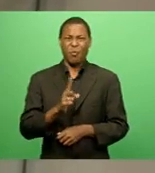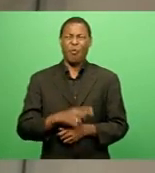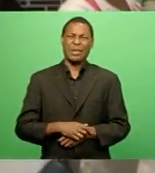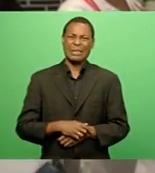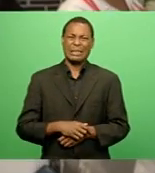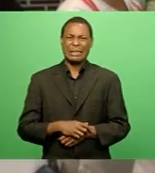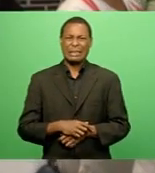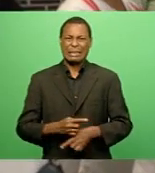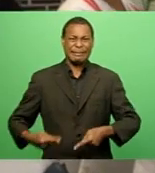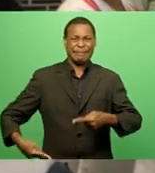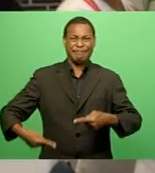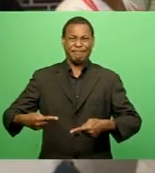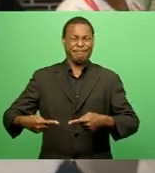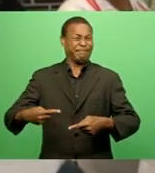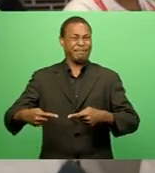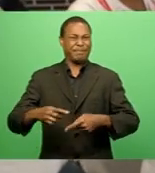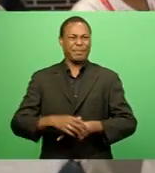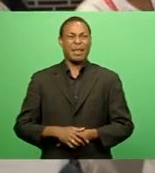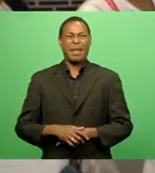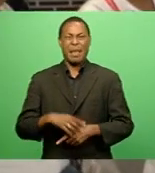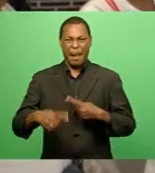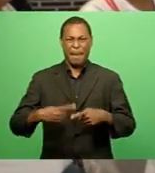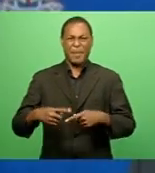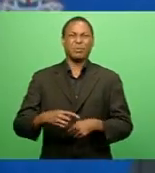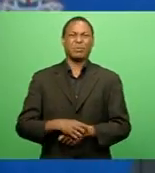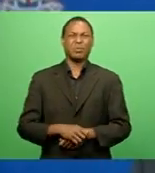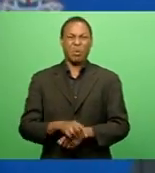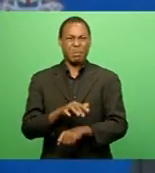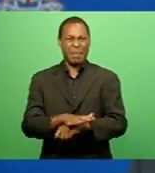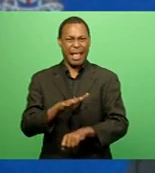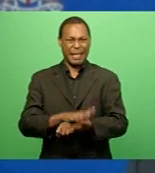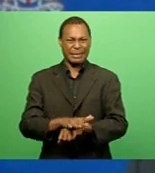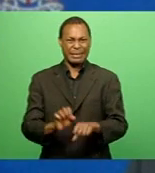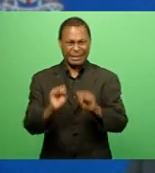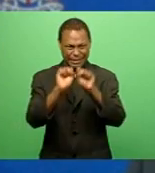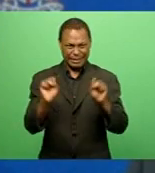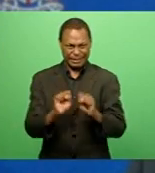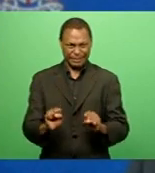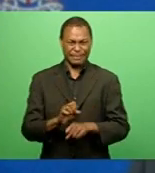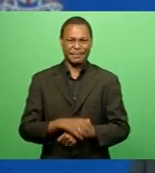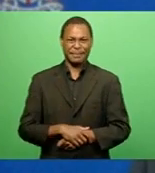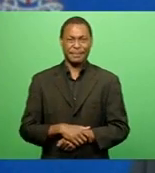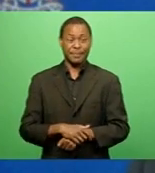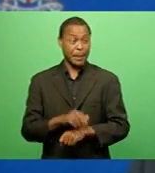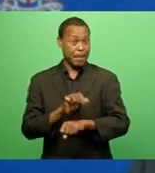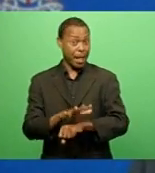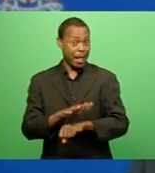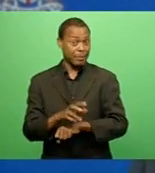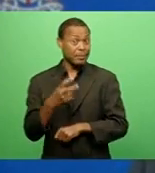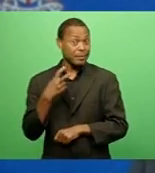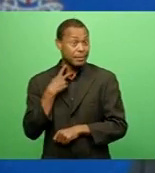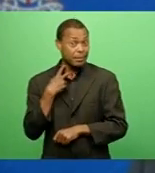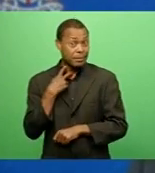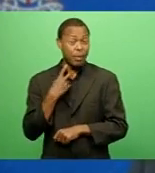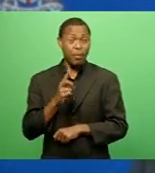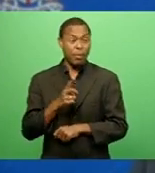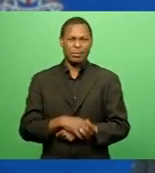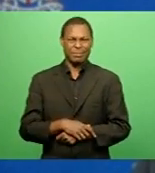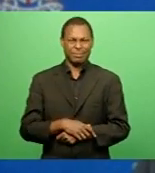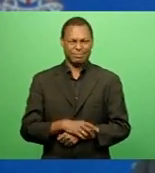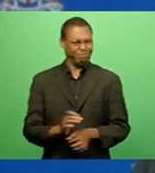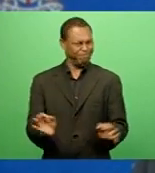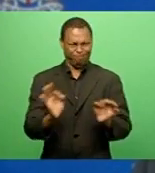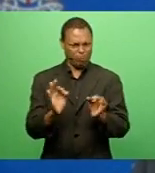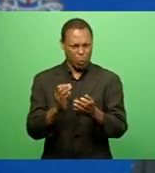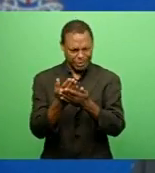interfere with Fijians' blood clotting system. With those clotting problems, they were never found in any of our initial studies when